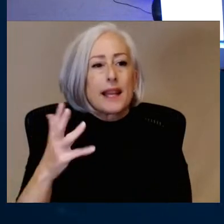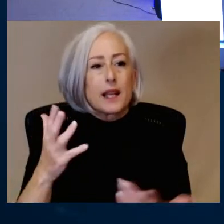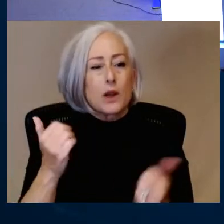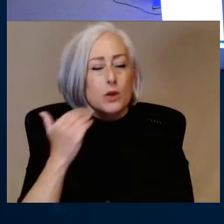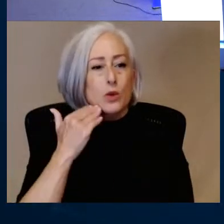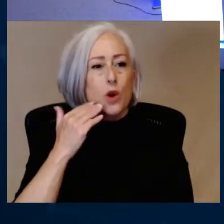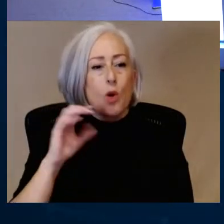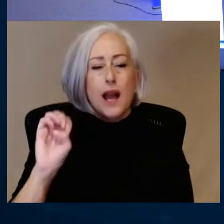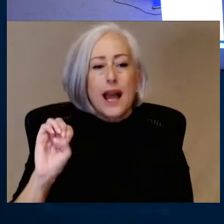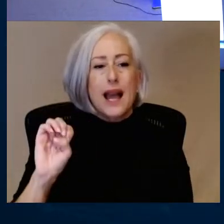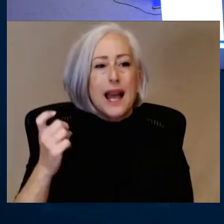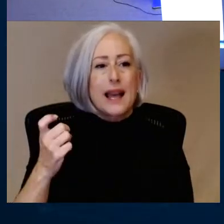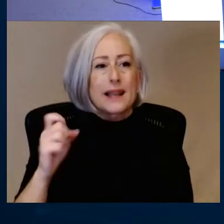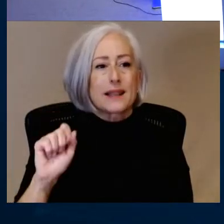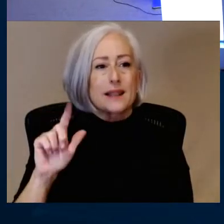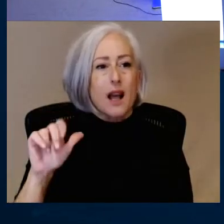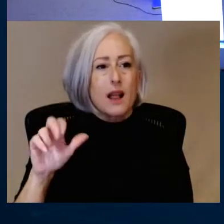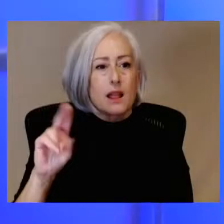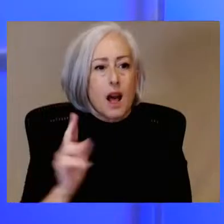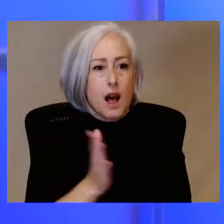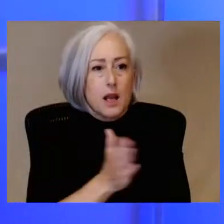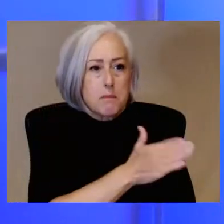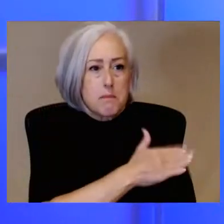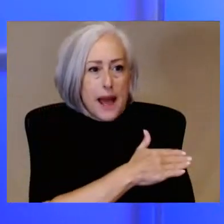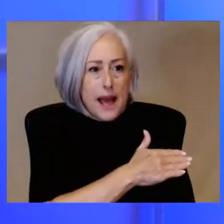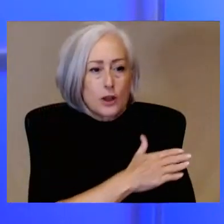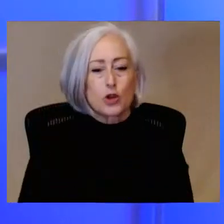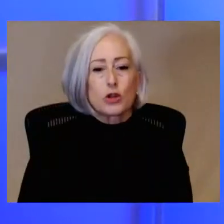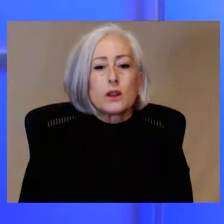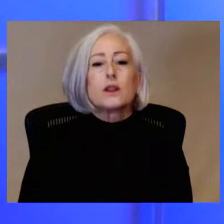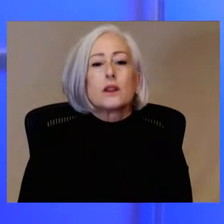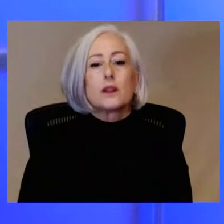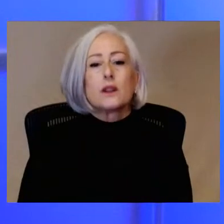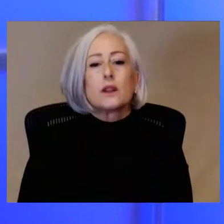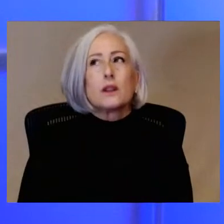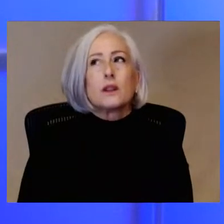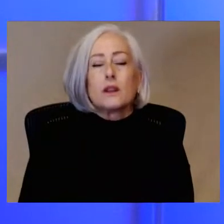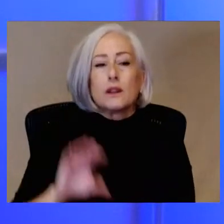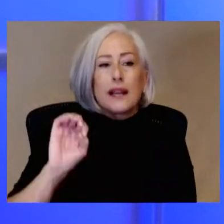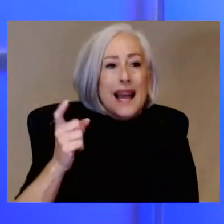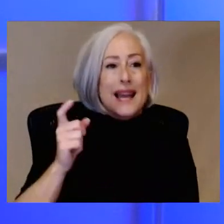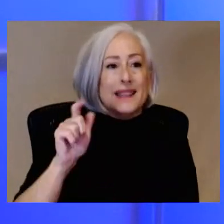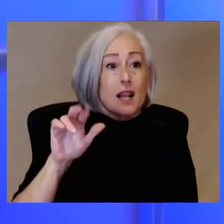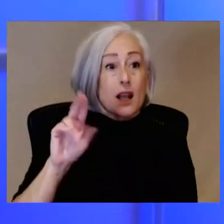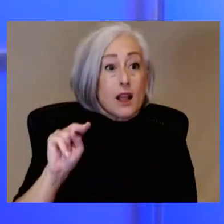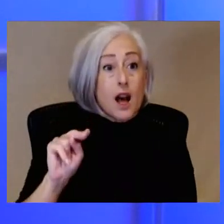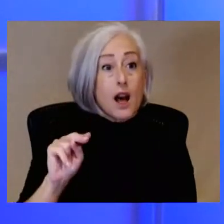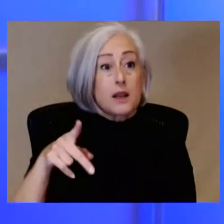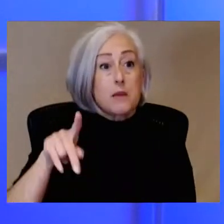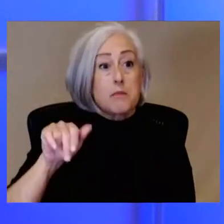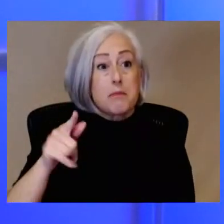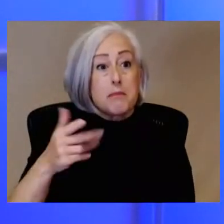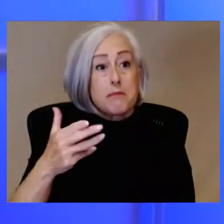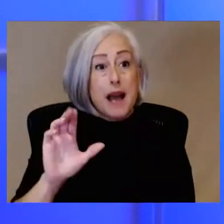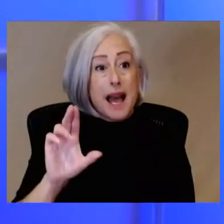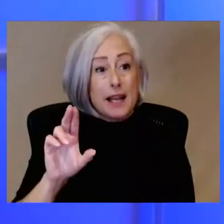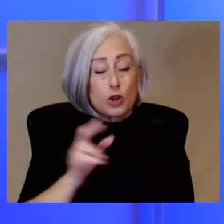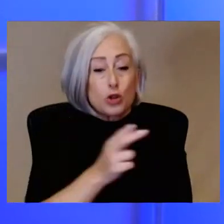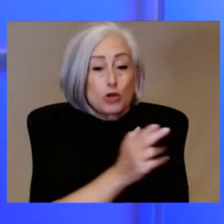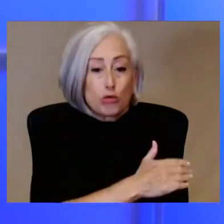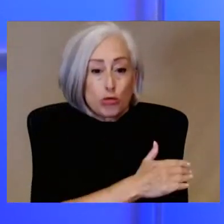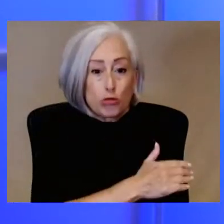patch? Yeah, so the Exelon Patch is like, it's a drug that's similar to